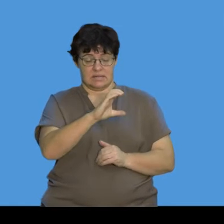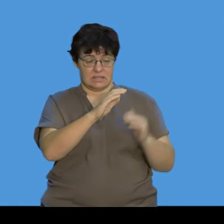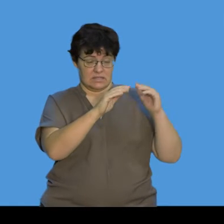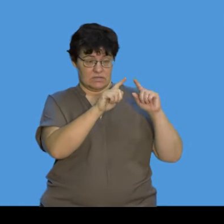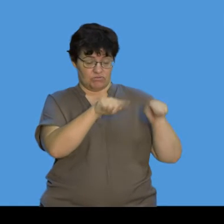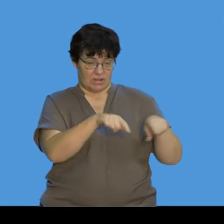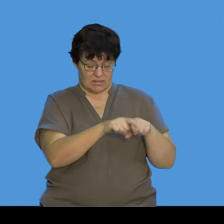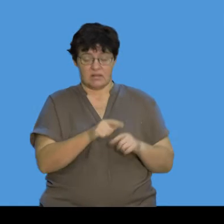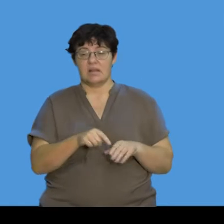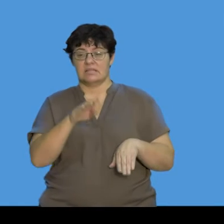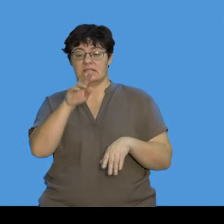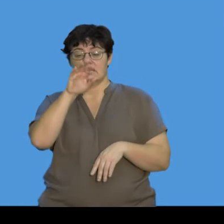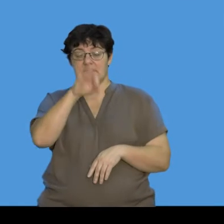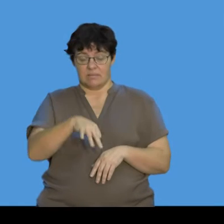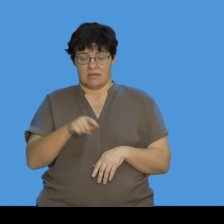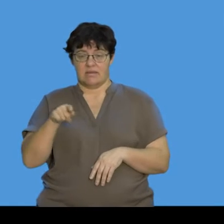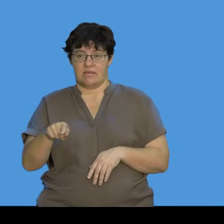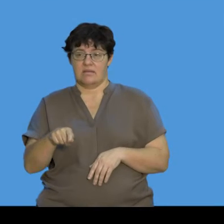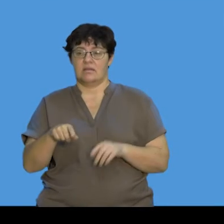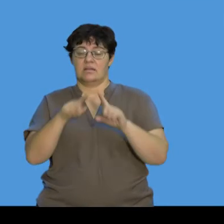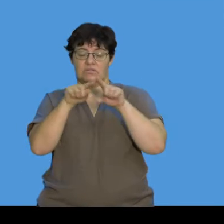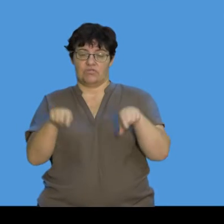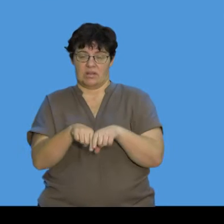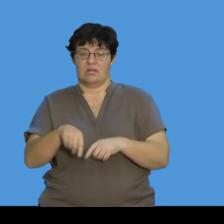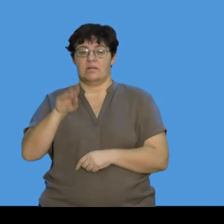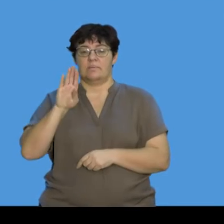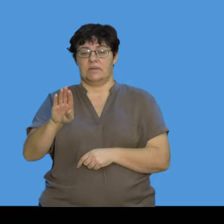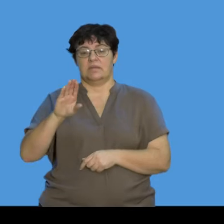BEC, which was similar to triangle